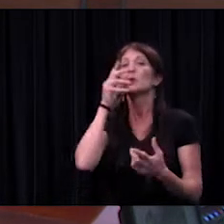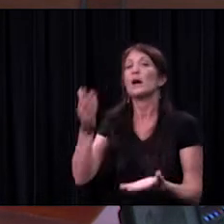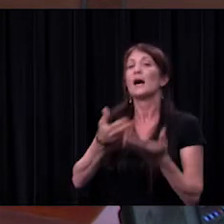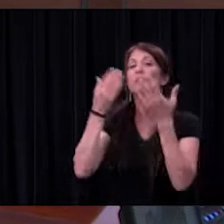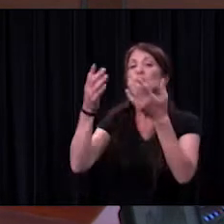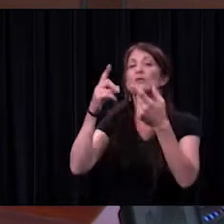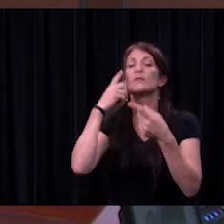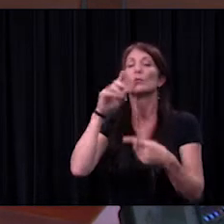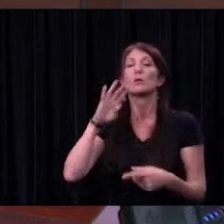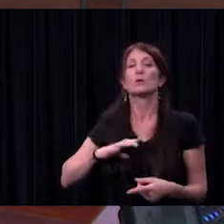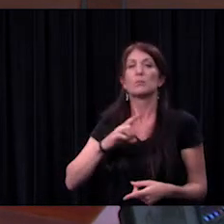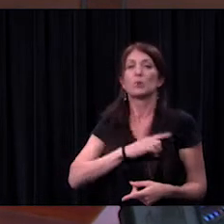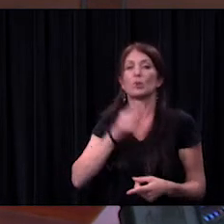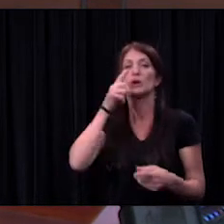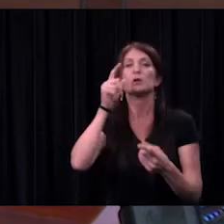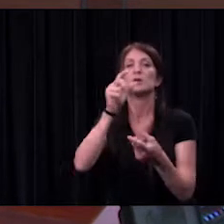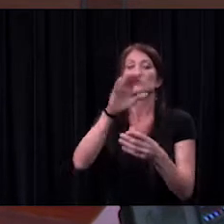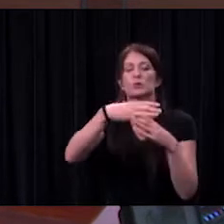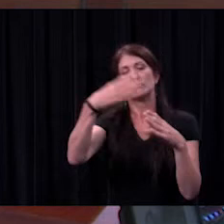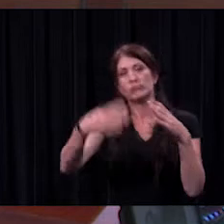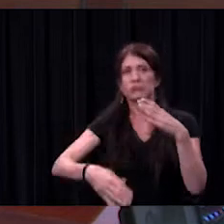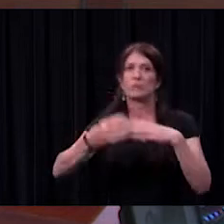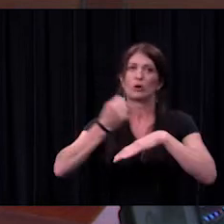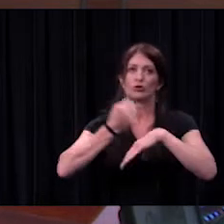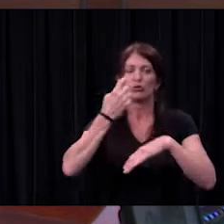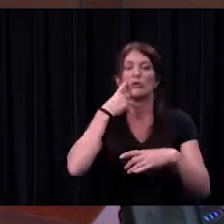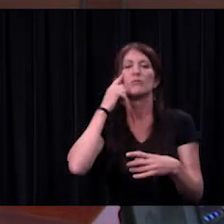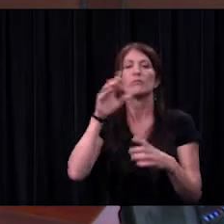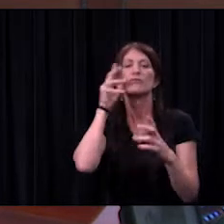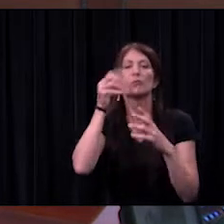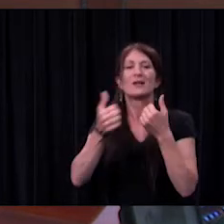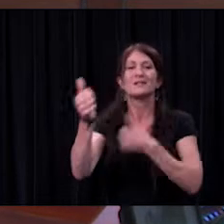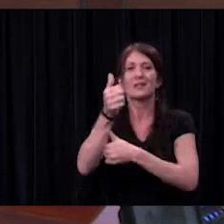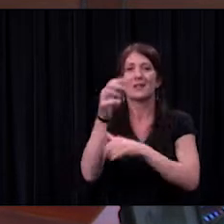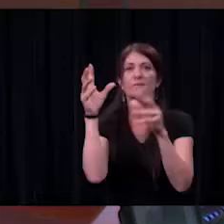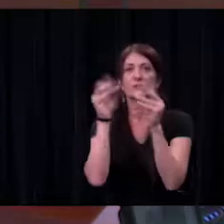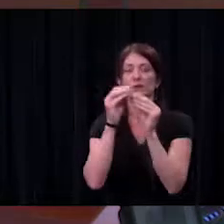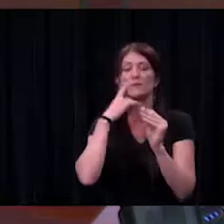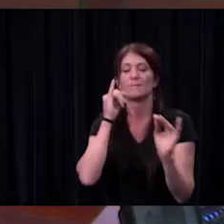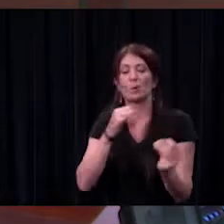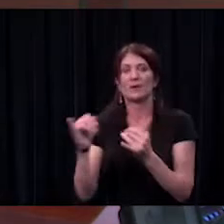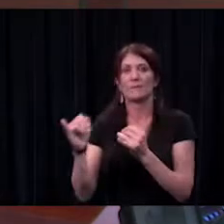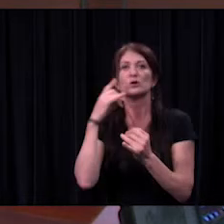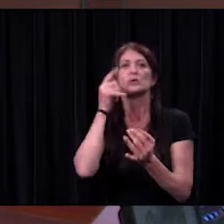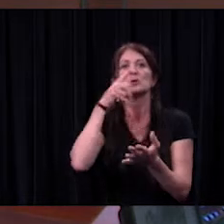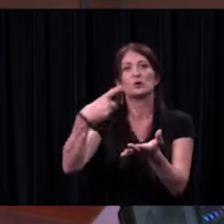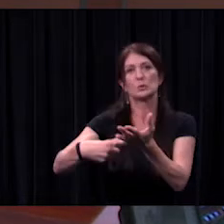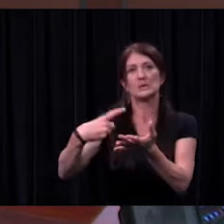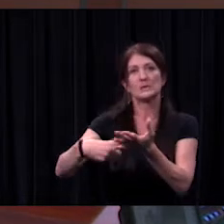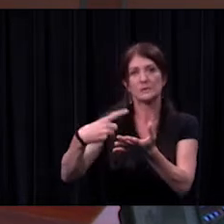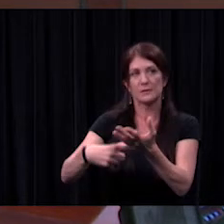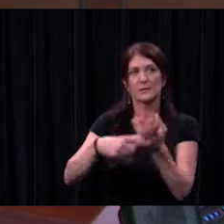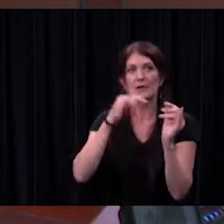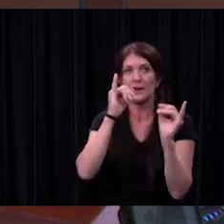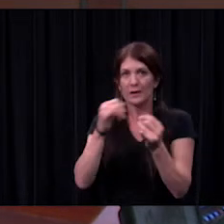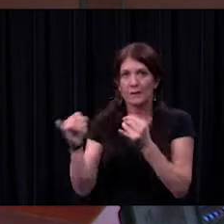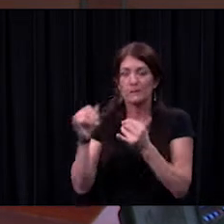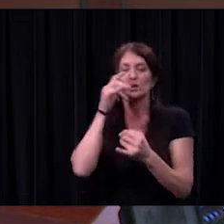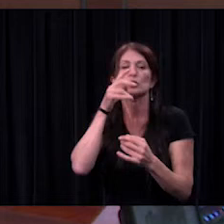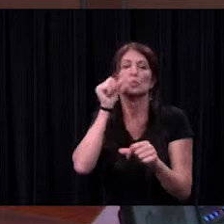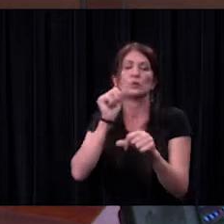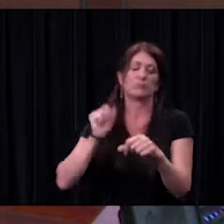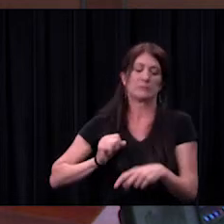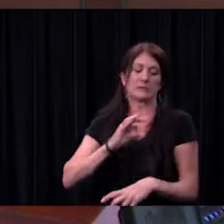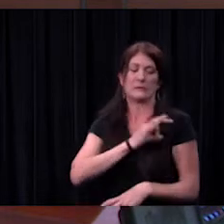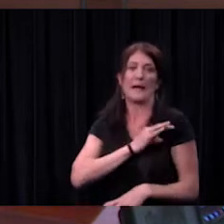board adjourn to executive session for the purpose of discussing individual employee performances pursuant to non-elected personnel exception under